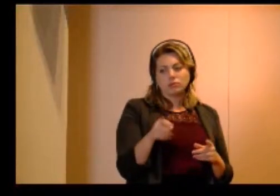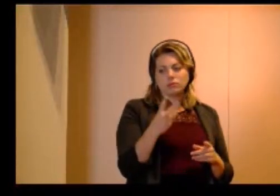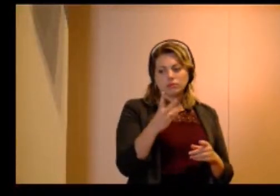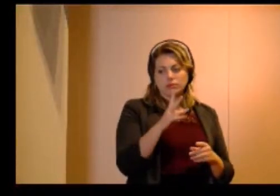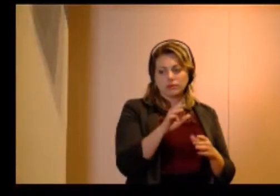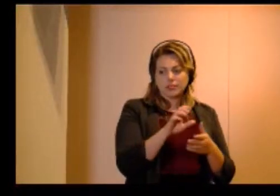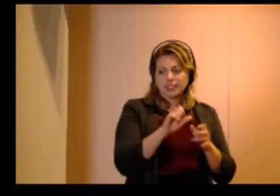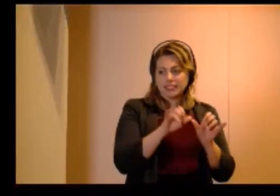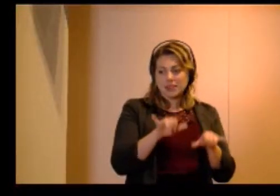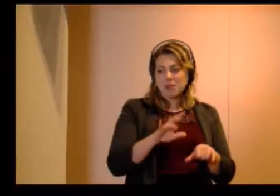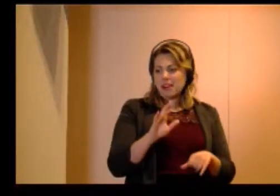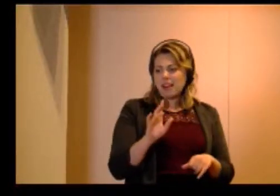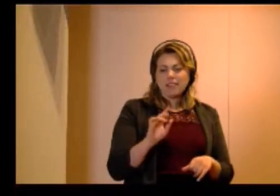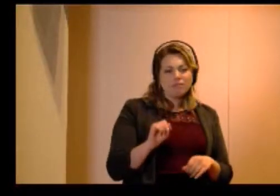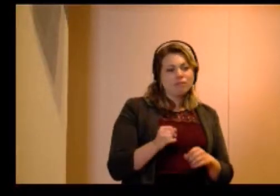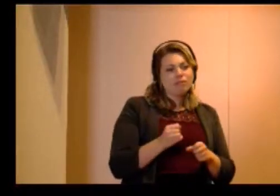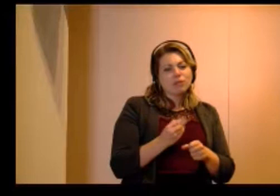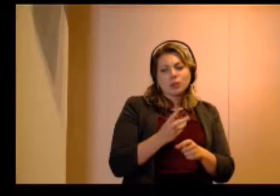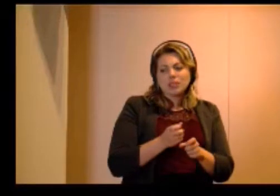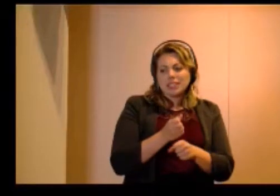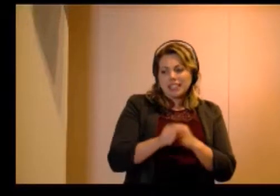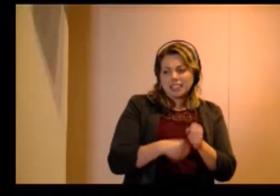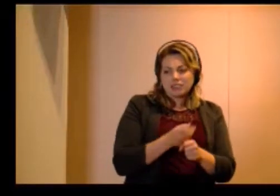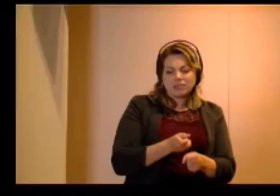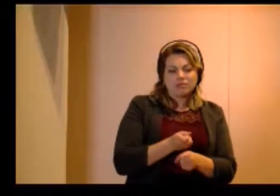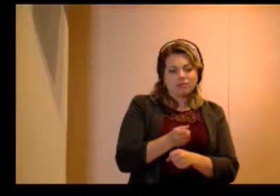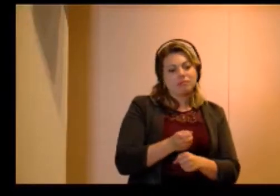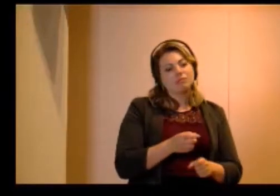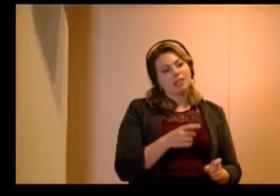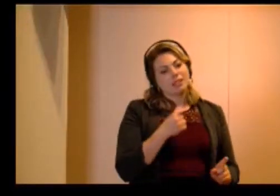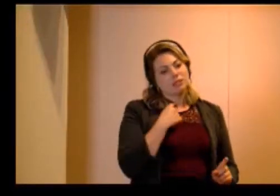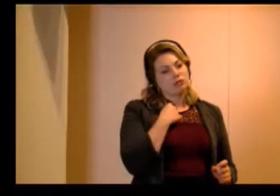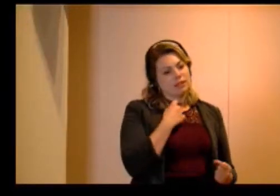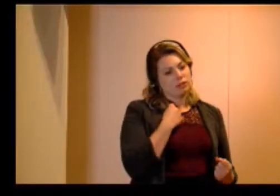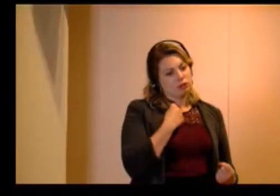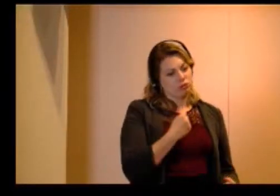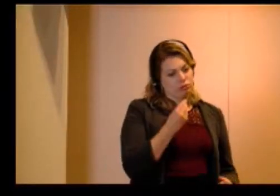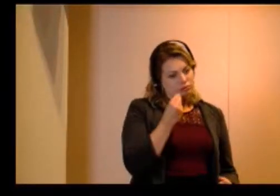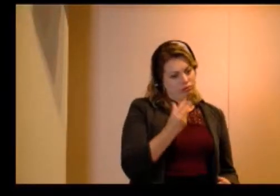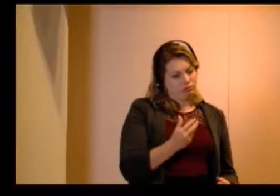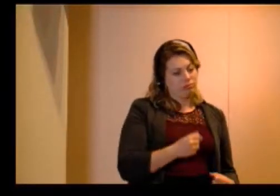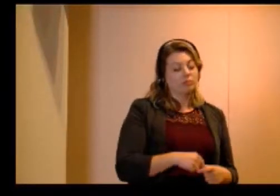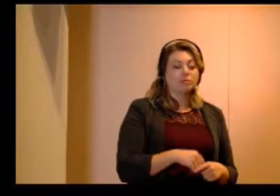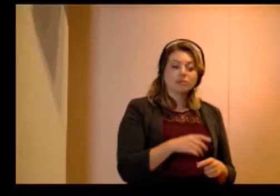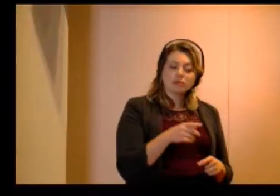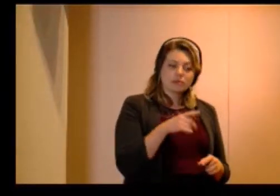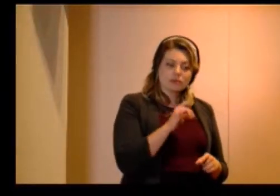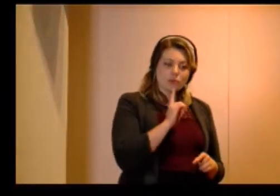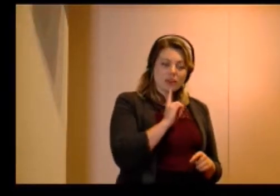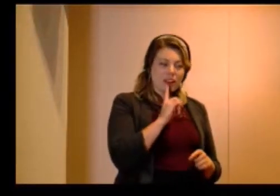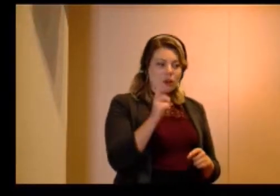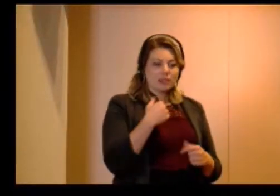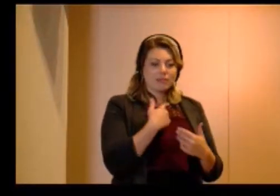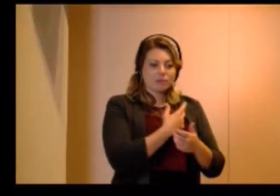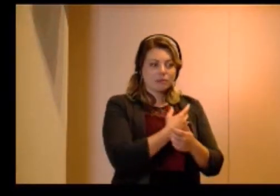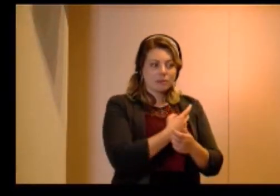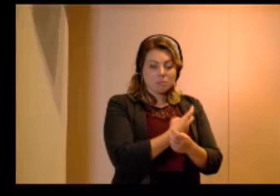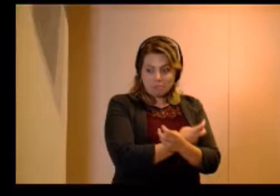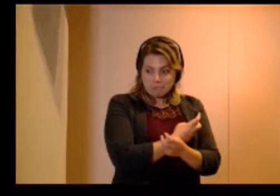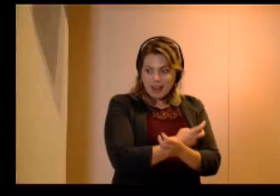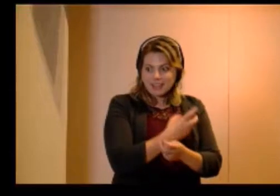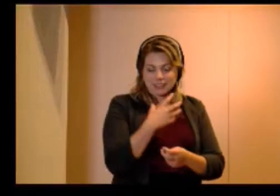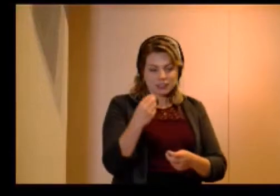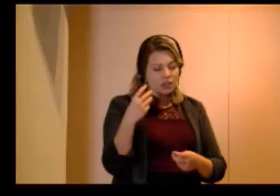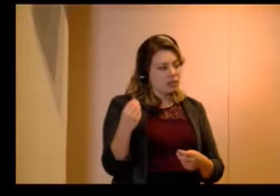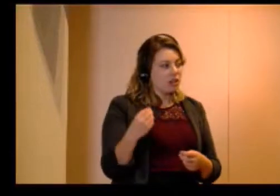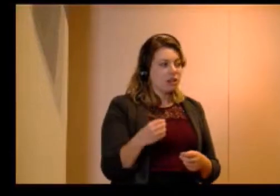Every couple of years, somebody discovers a new thing. With my bets, I'm of course always an outsider, but somebody discovers a new system, right?